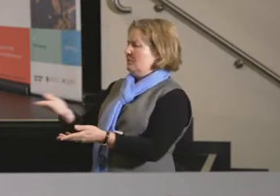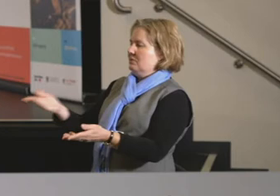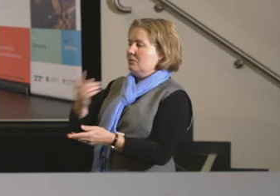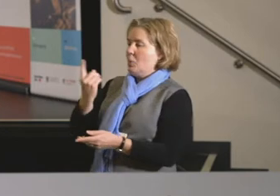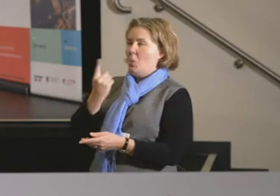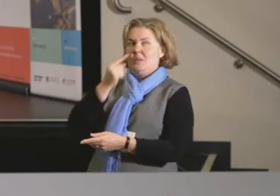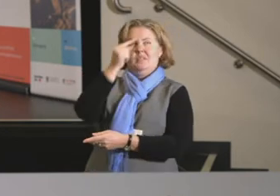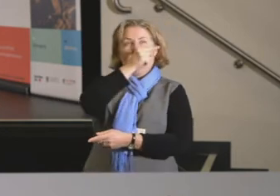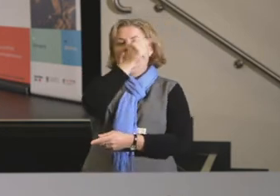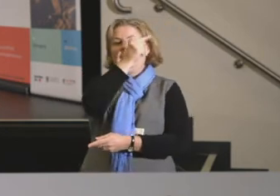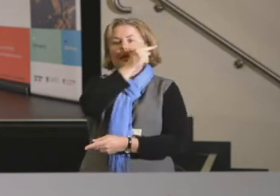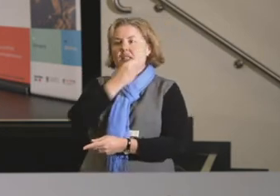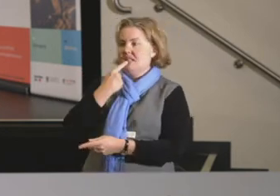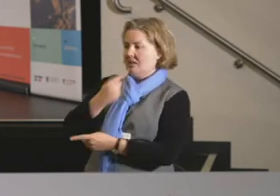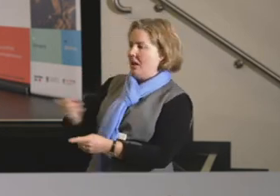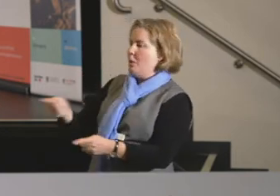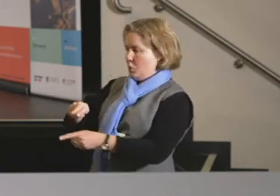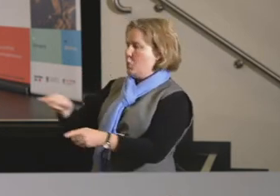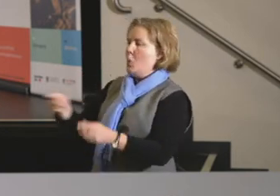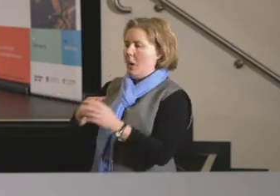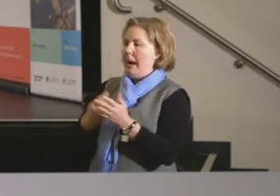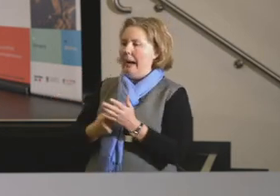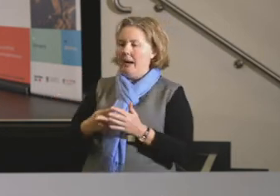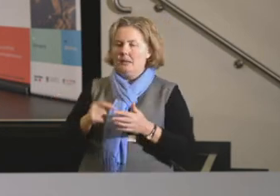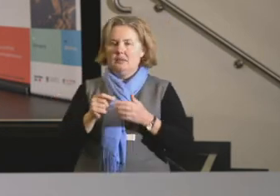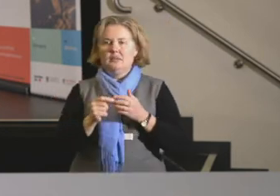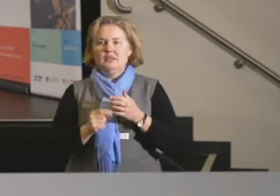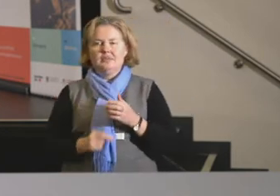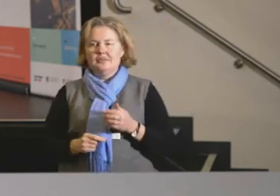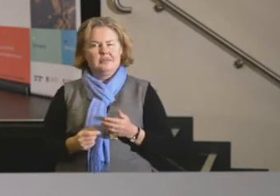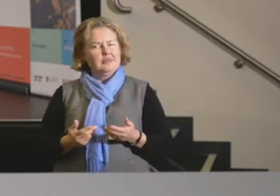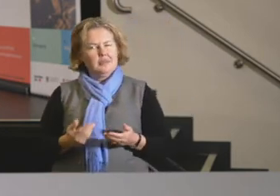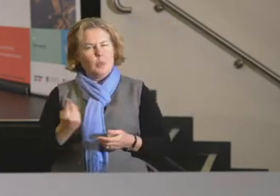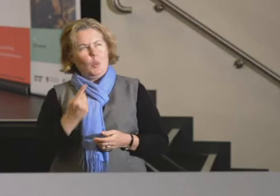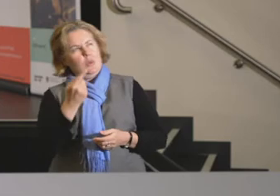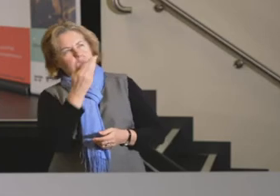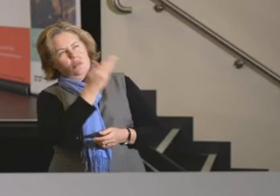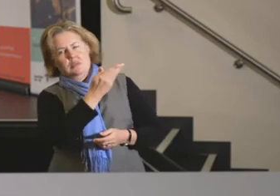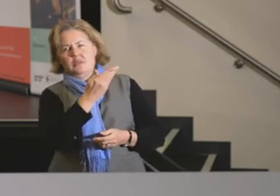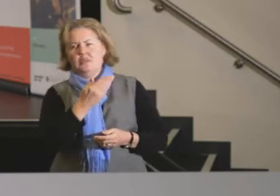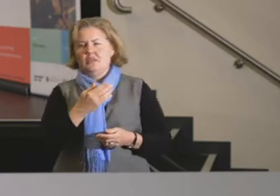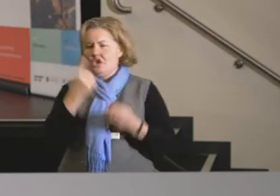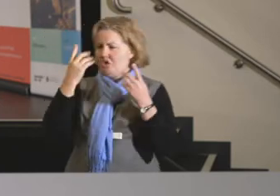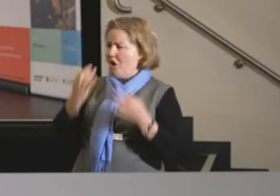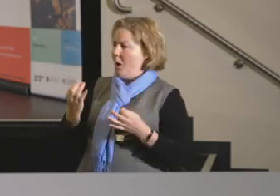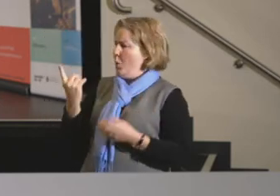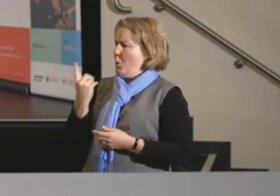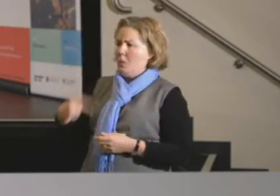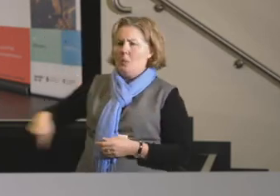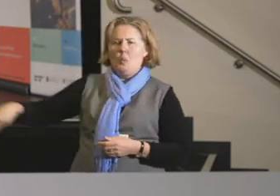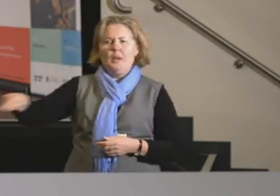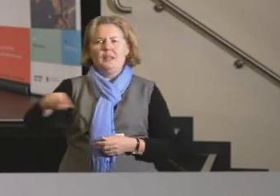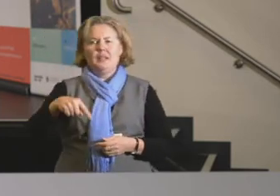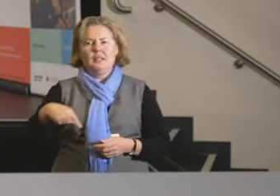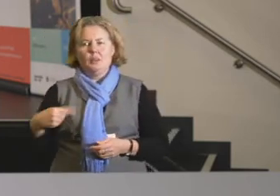big space of contestation, right? Of who are you to decide who we are, you know, or